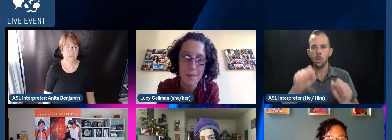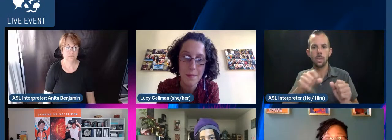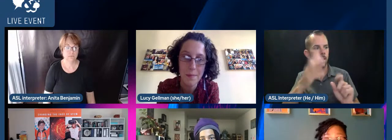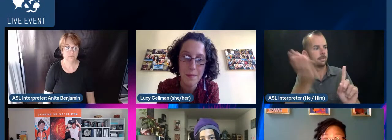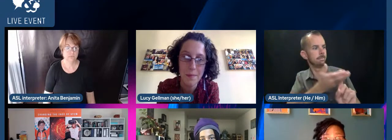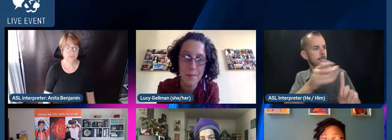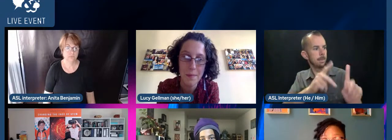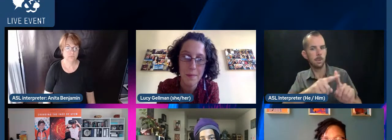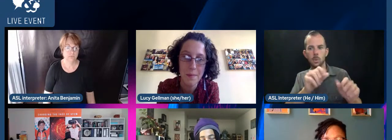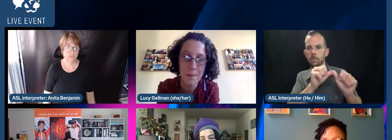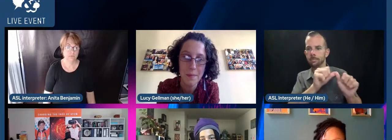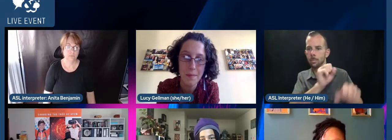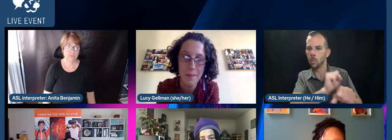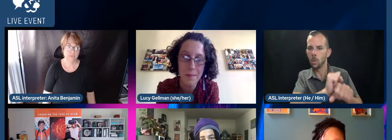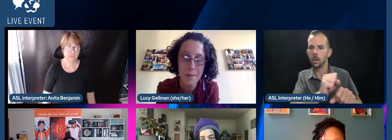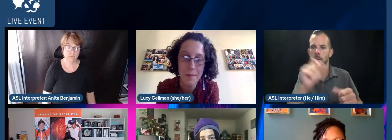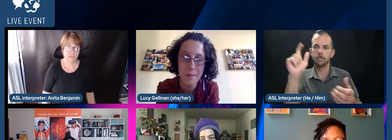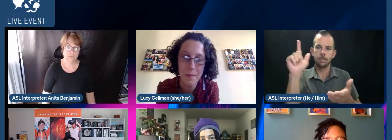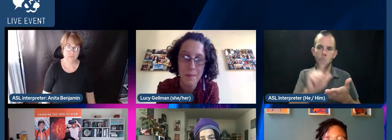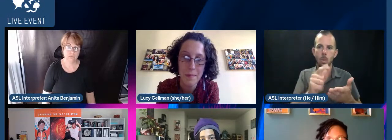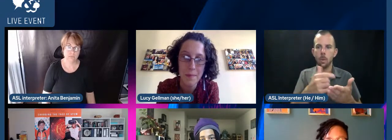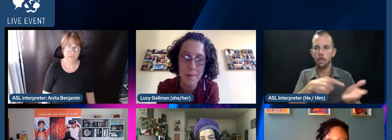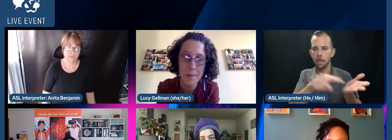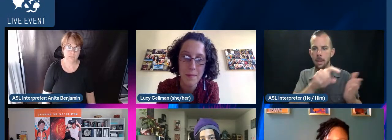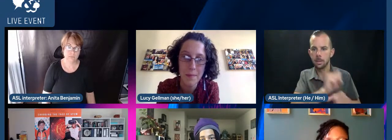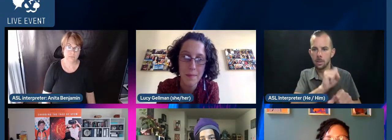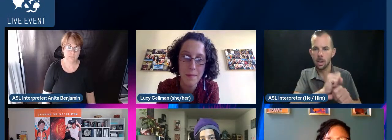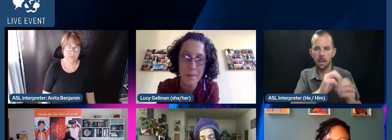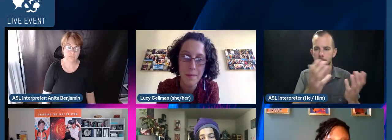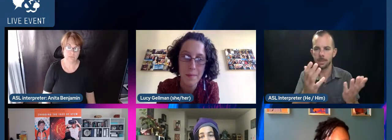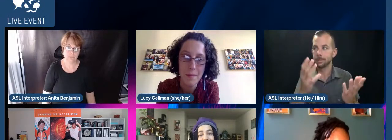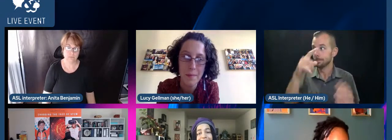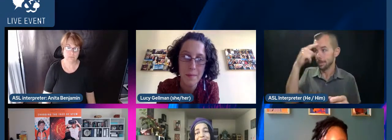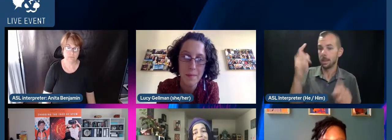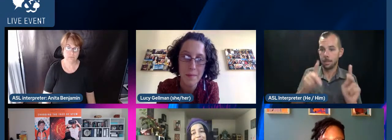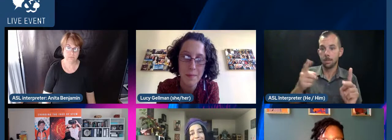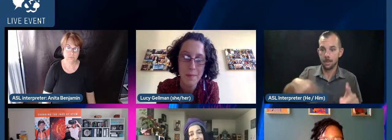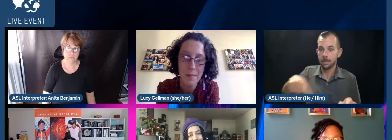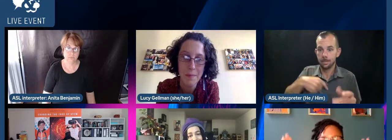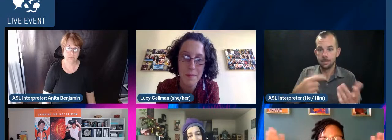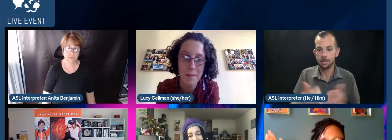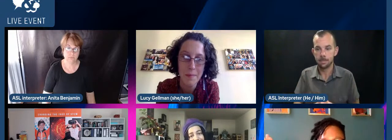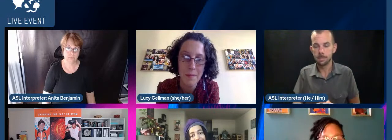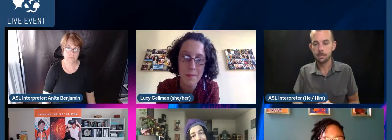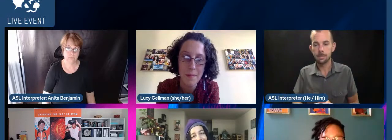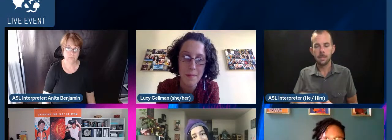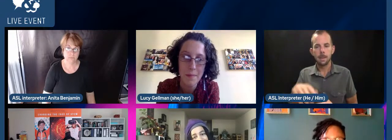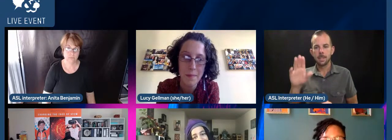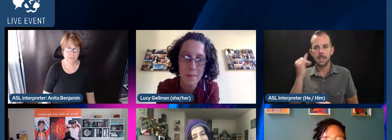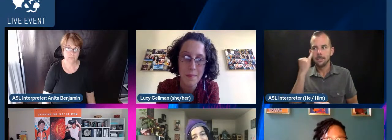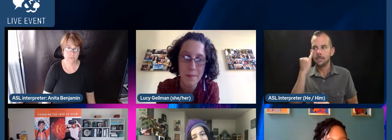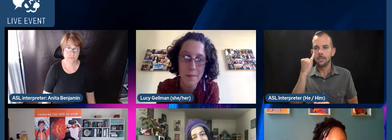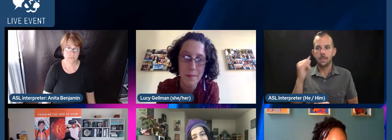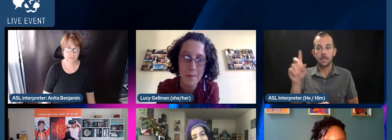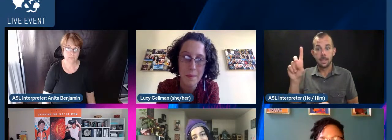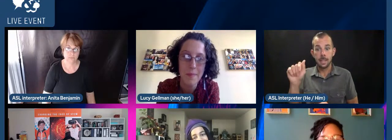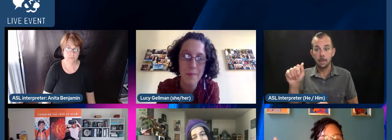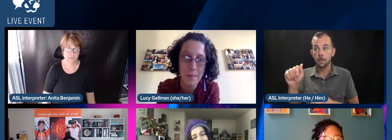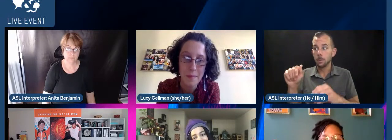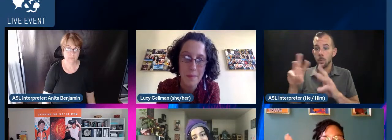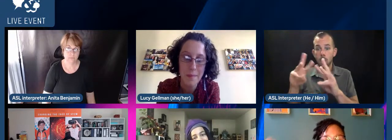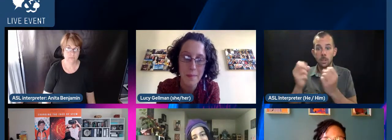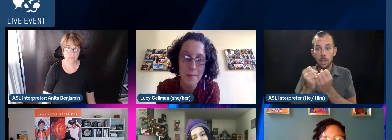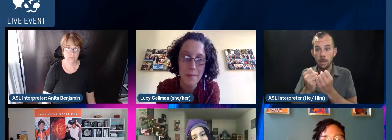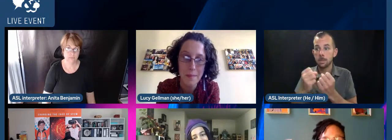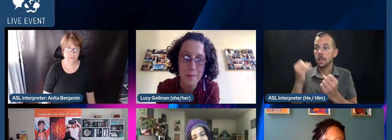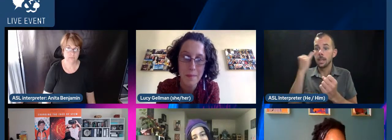like, or even like thinking about disabled people, right? Like, sheltered workshops, like, what would they do if disabled people were equal and you had to pay them a living wage? Like,